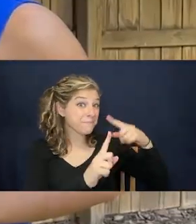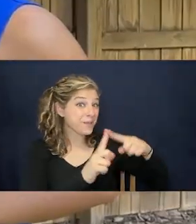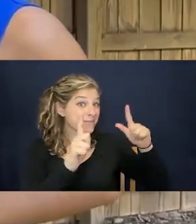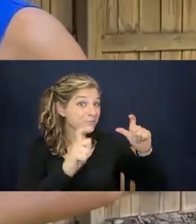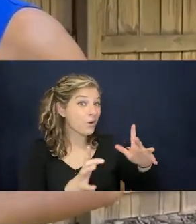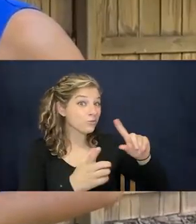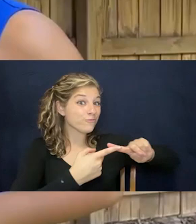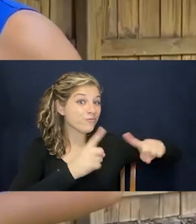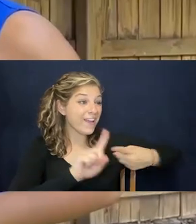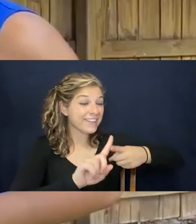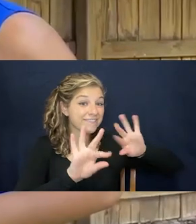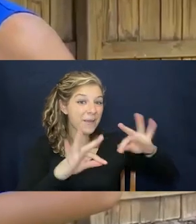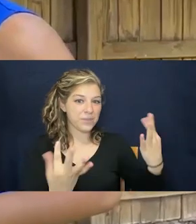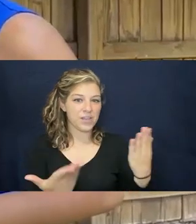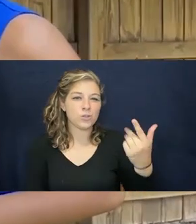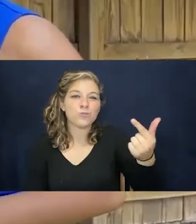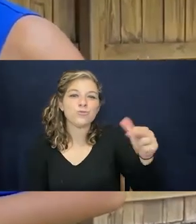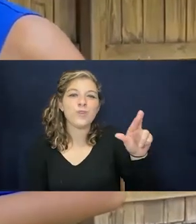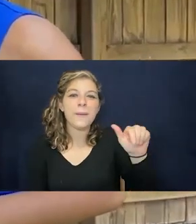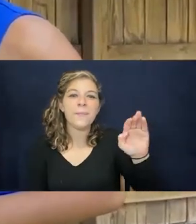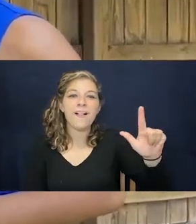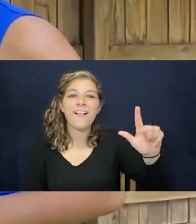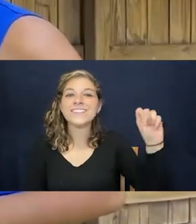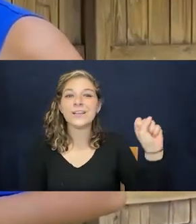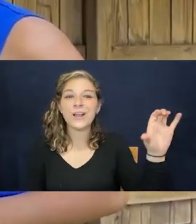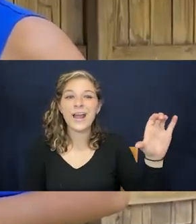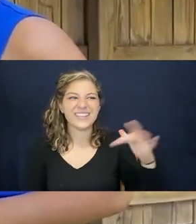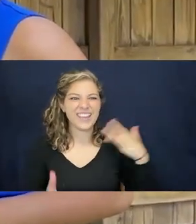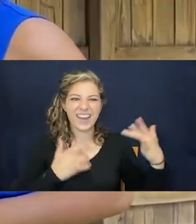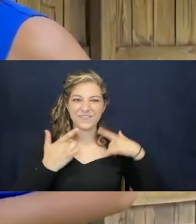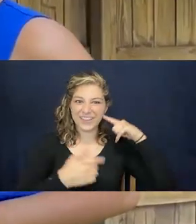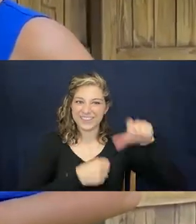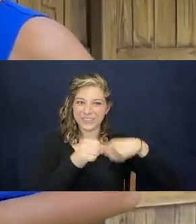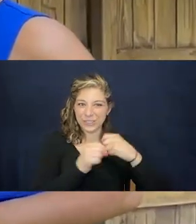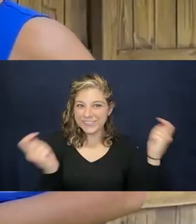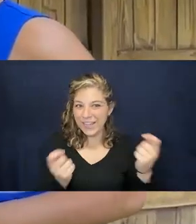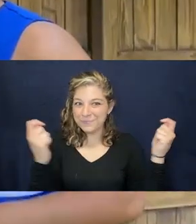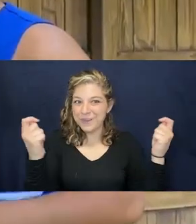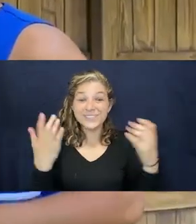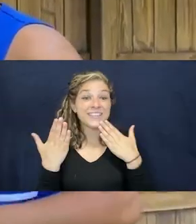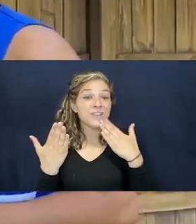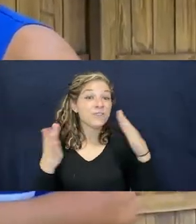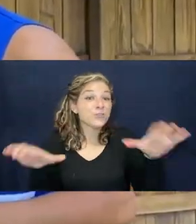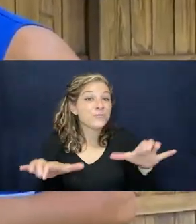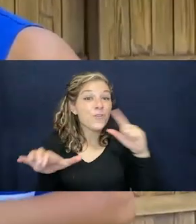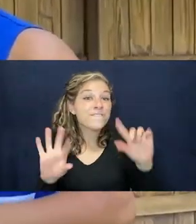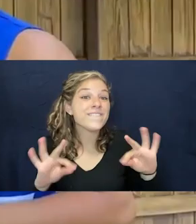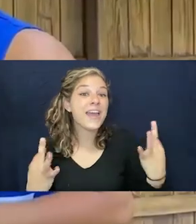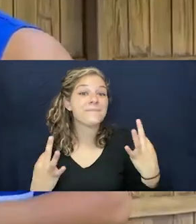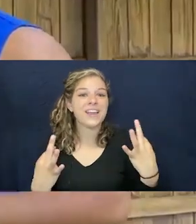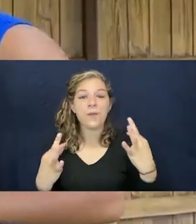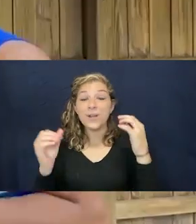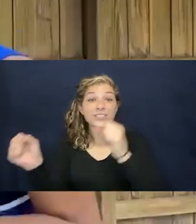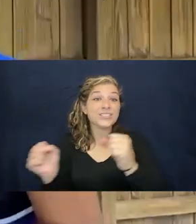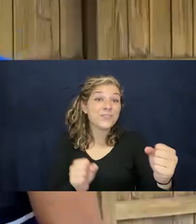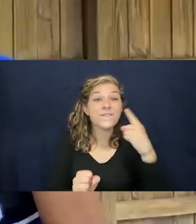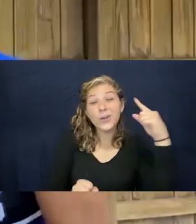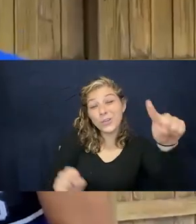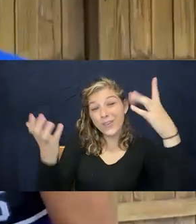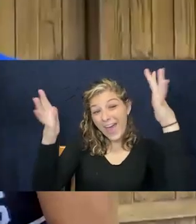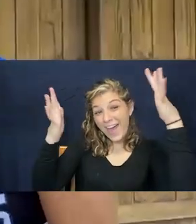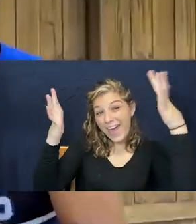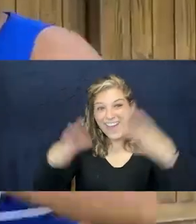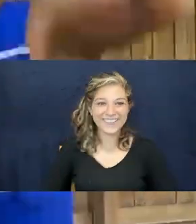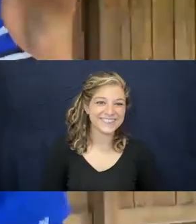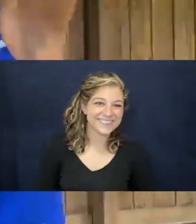Positive Exposure friends and family. We're here in Greenville, South Carolina. We're so excited for this year's celebration. Thank you for all you do for your families. We're cheering for